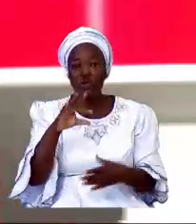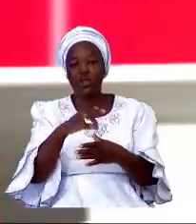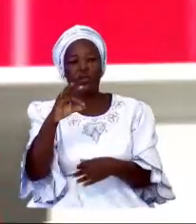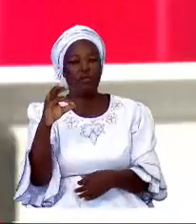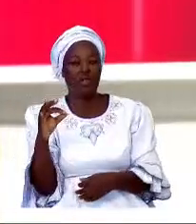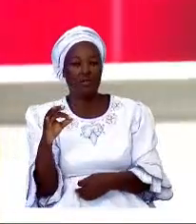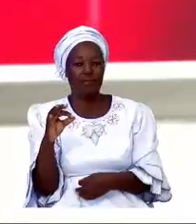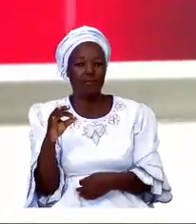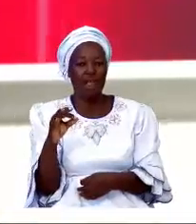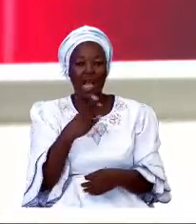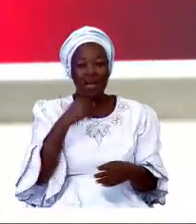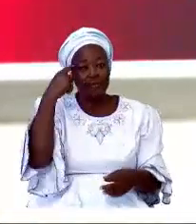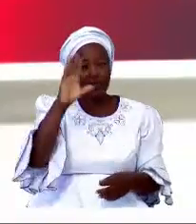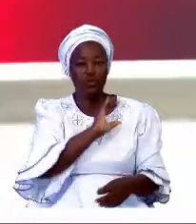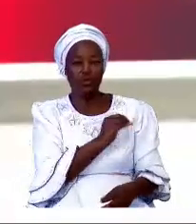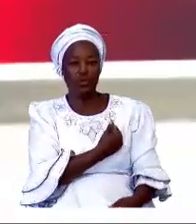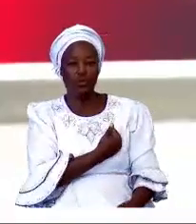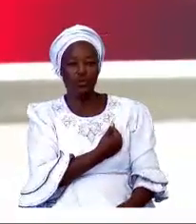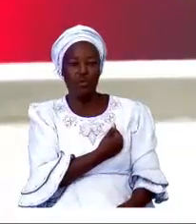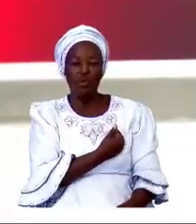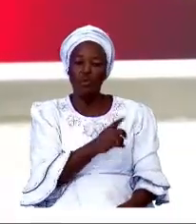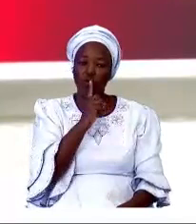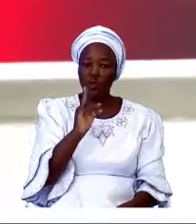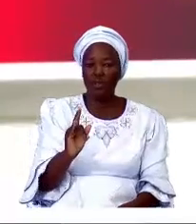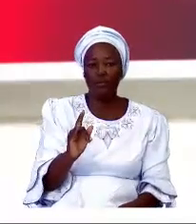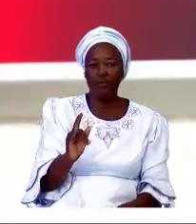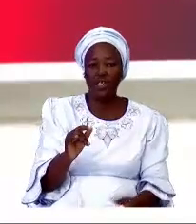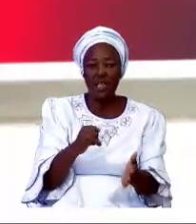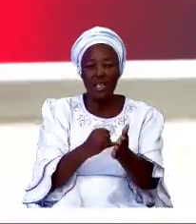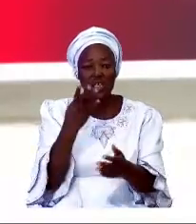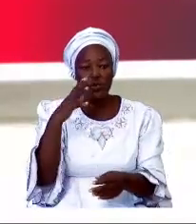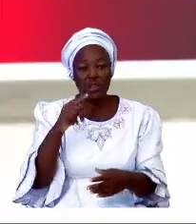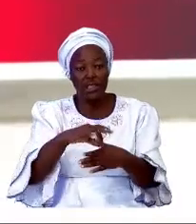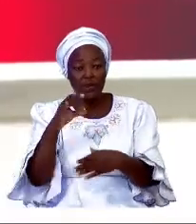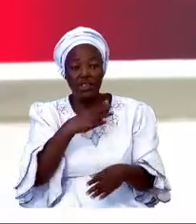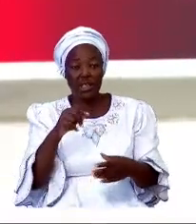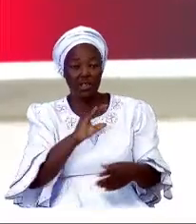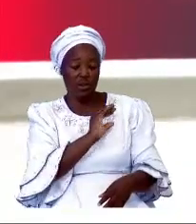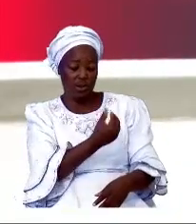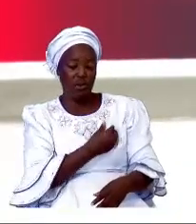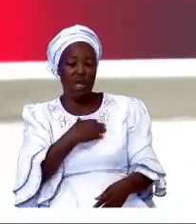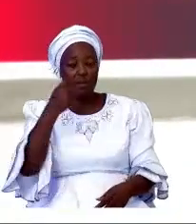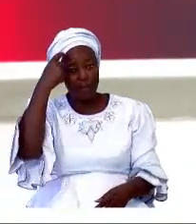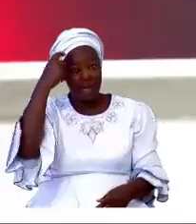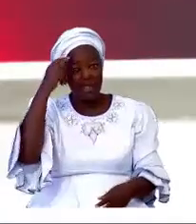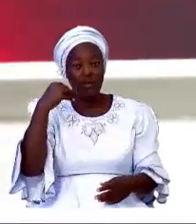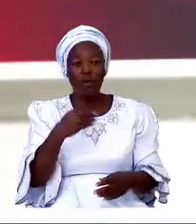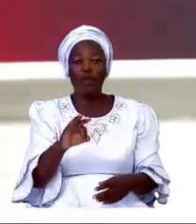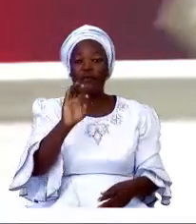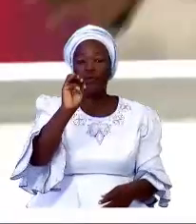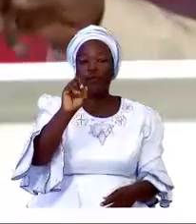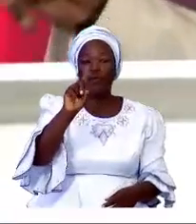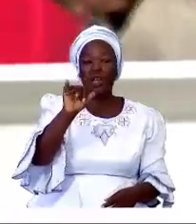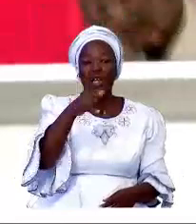God is the food for your spirit and for your soul. Actually, it was